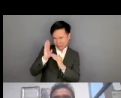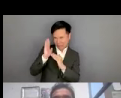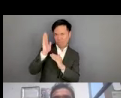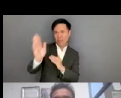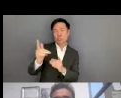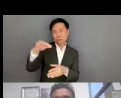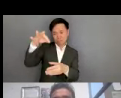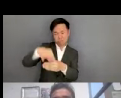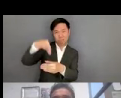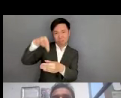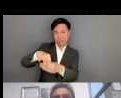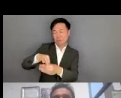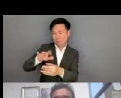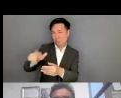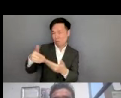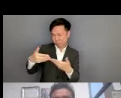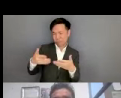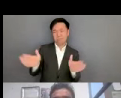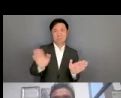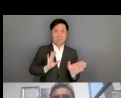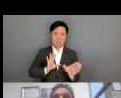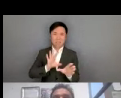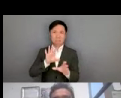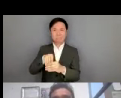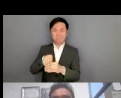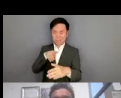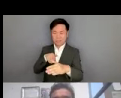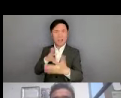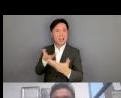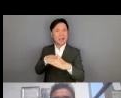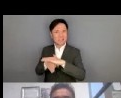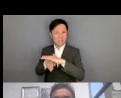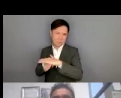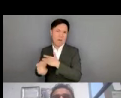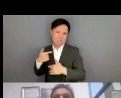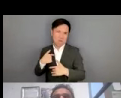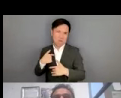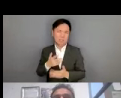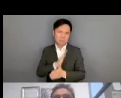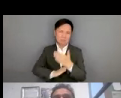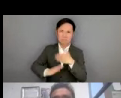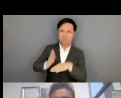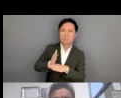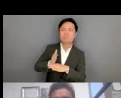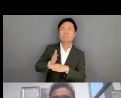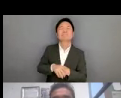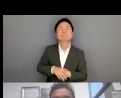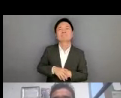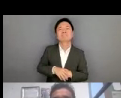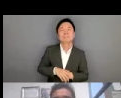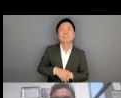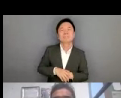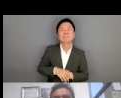civic engagement spacious, inclusive, and accessible for all. And finally, we are also holding the local